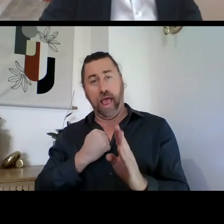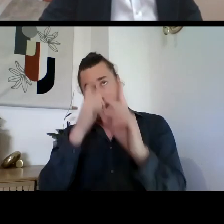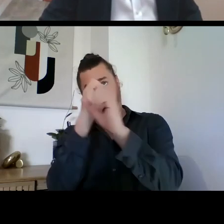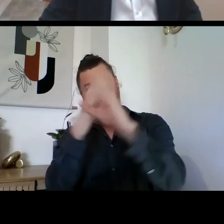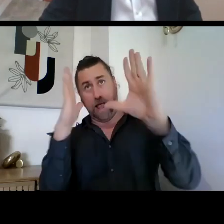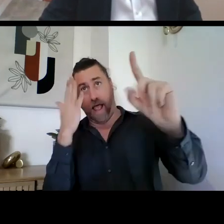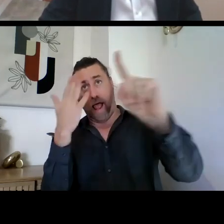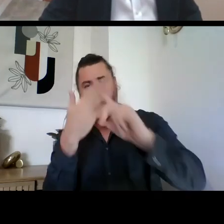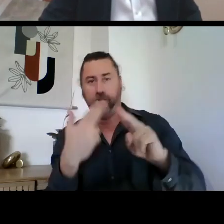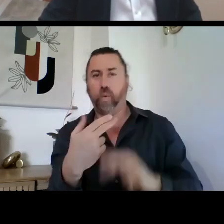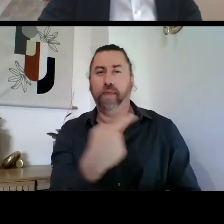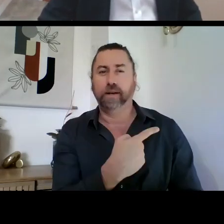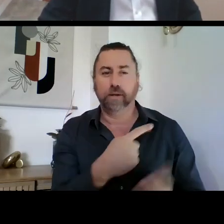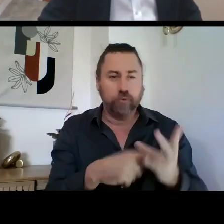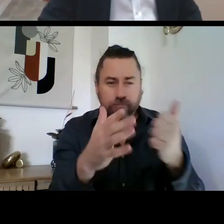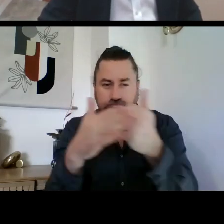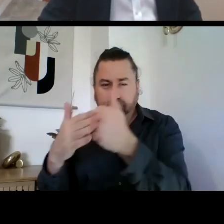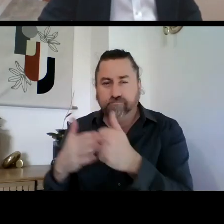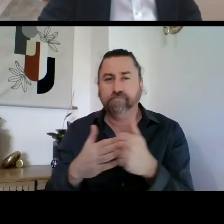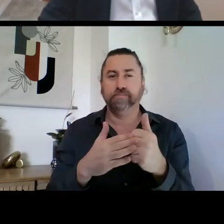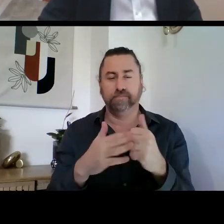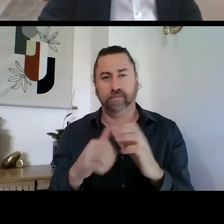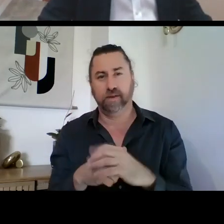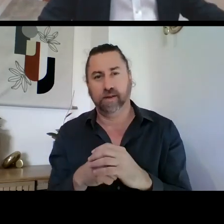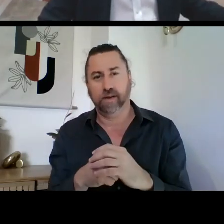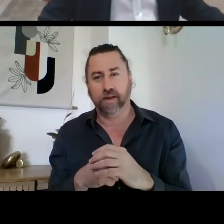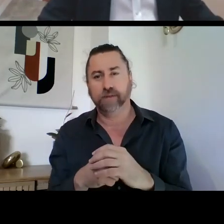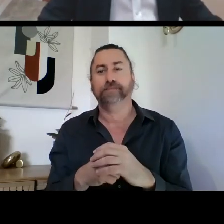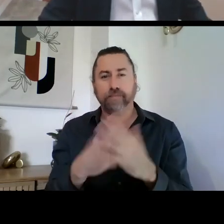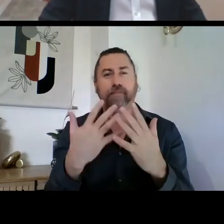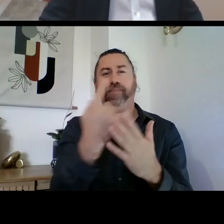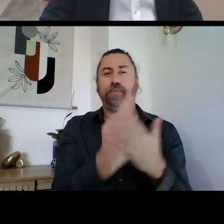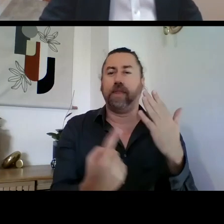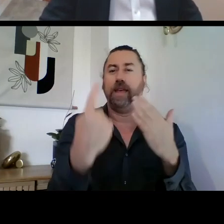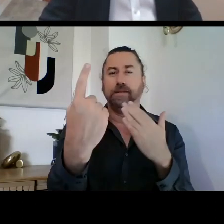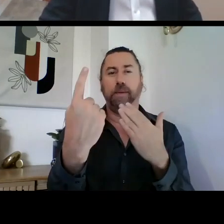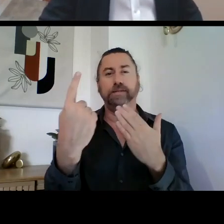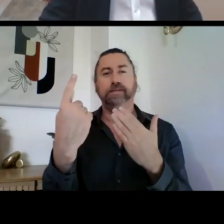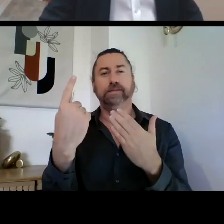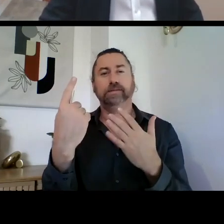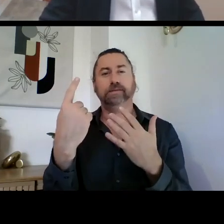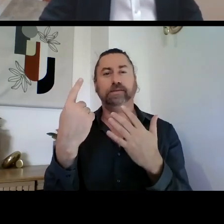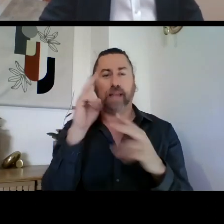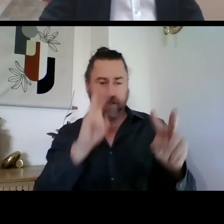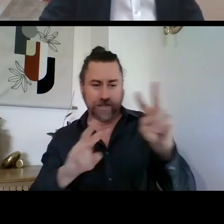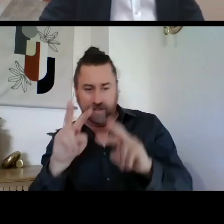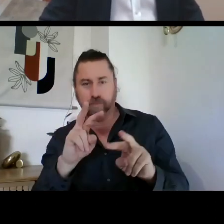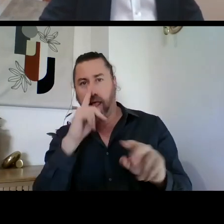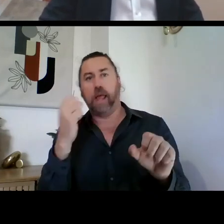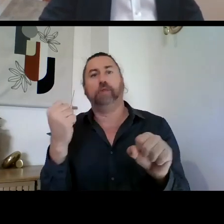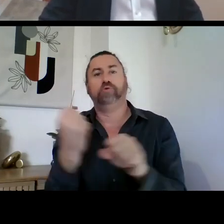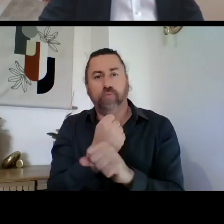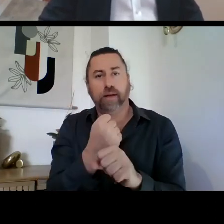and refining. And very briefly, it involves independent assessment, as I've discussed, which generates a support